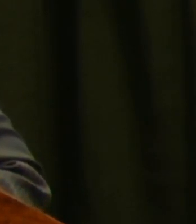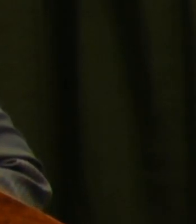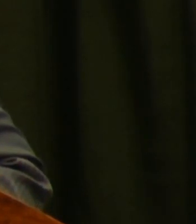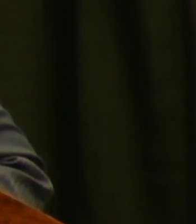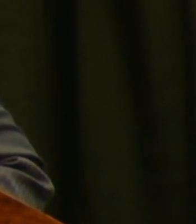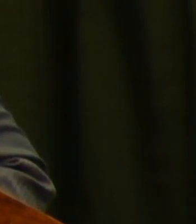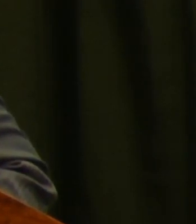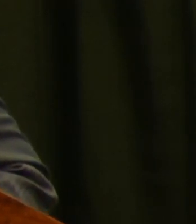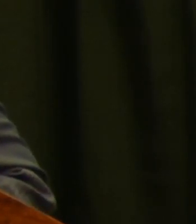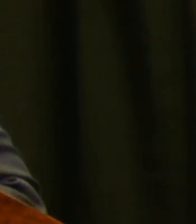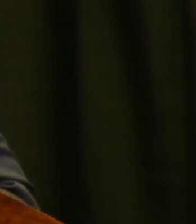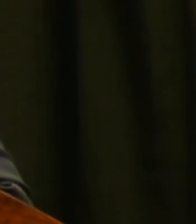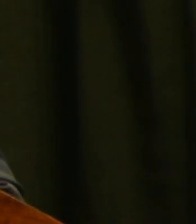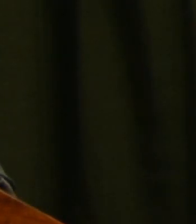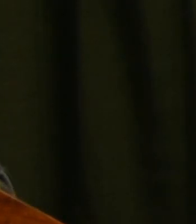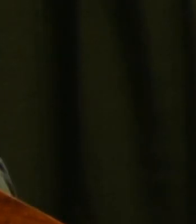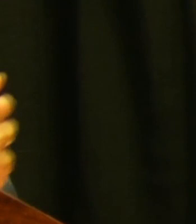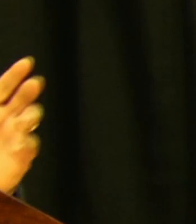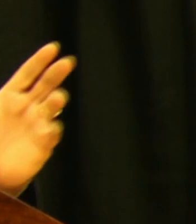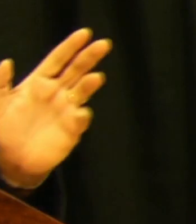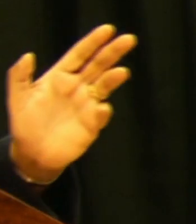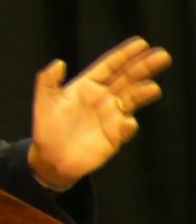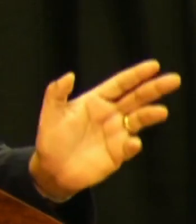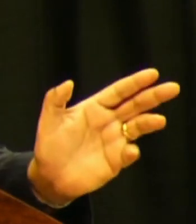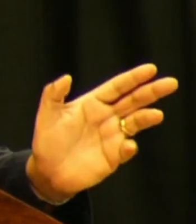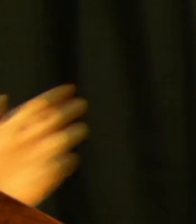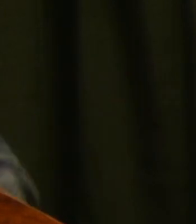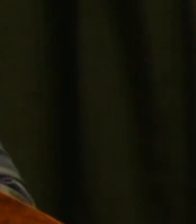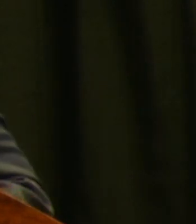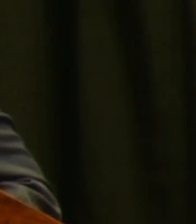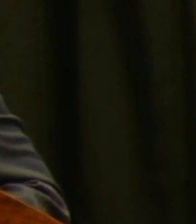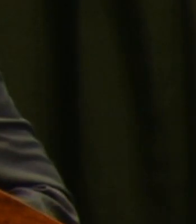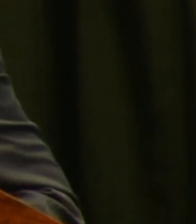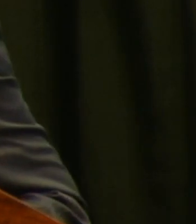je vous salue encore une fois et je ne peux